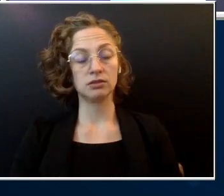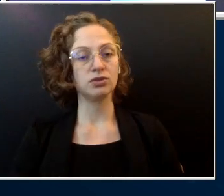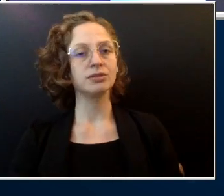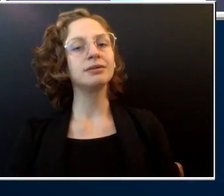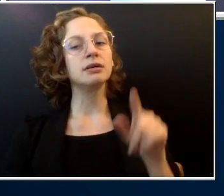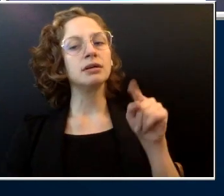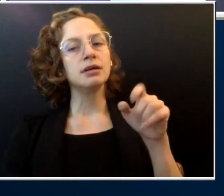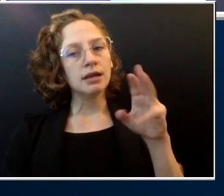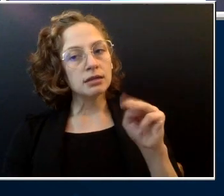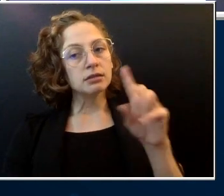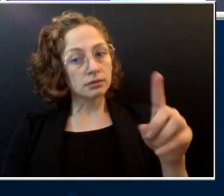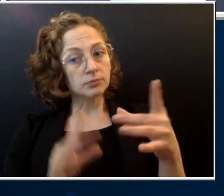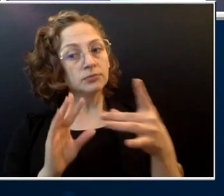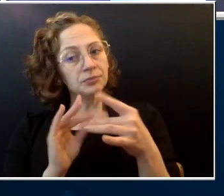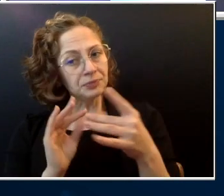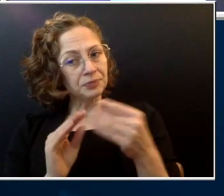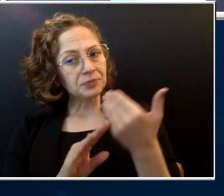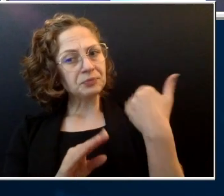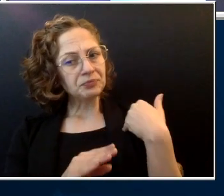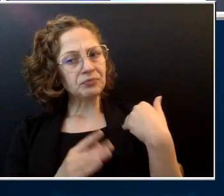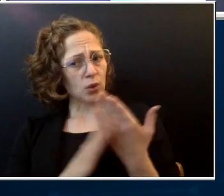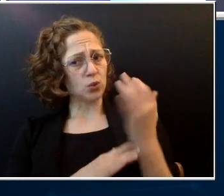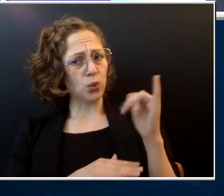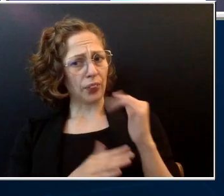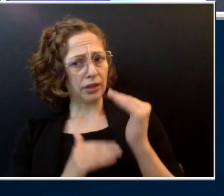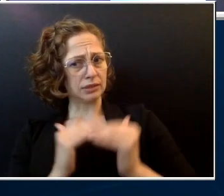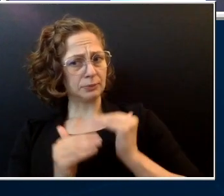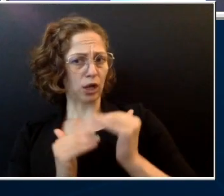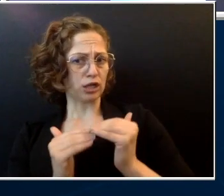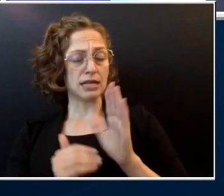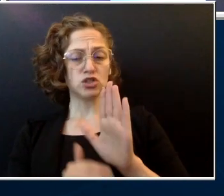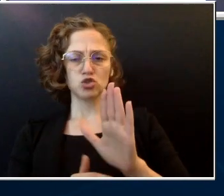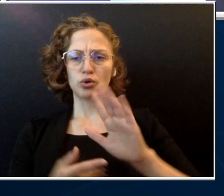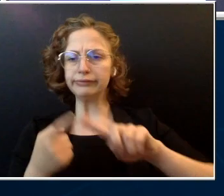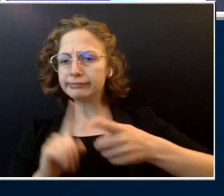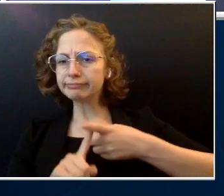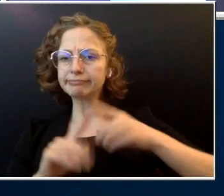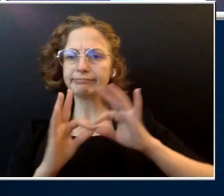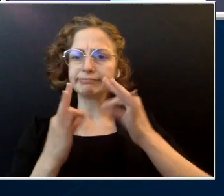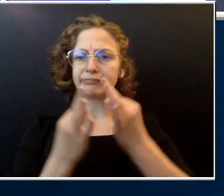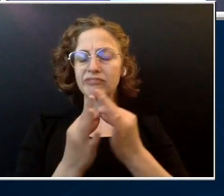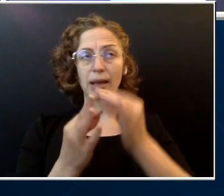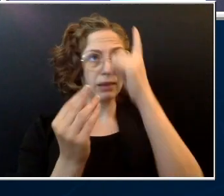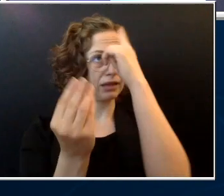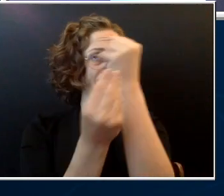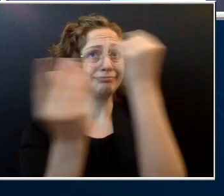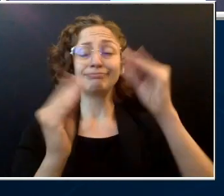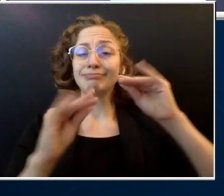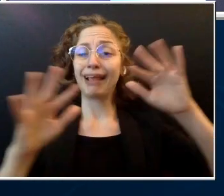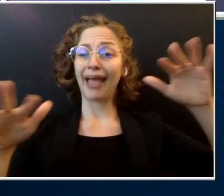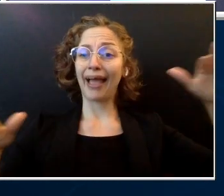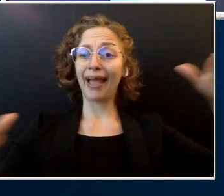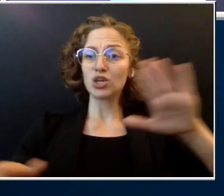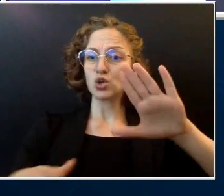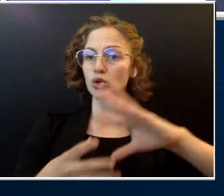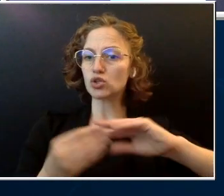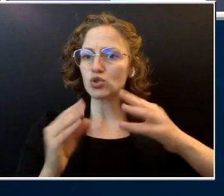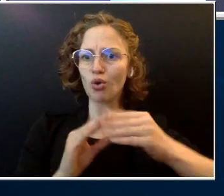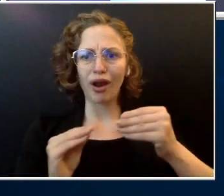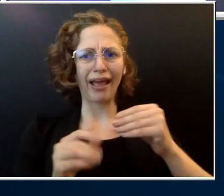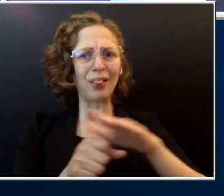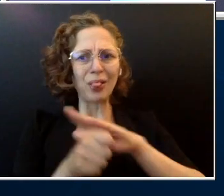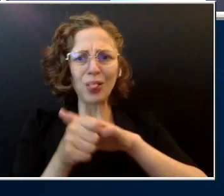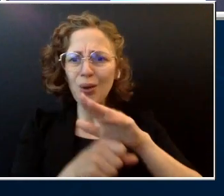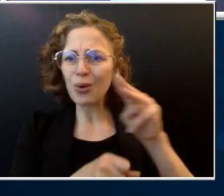friends and family started sharing your story far and wide. Even local media picked up on your story. Kansas City Royals, the Kansas City Chiefs